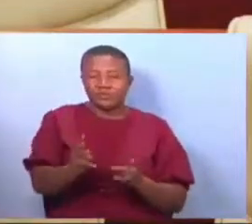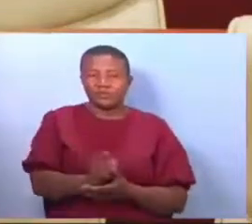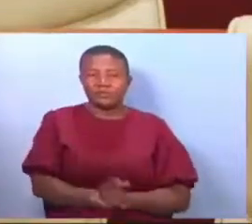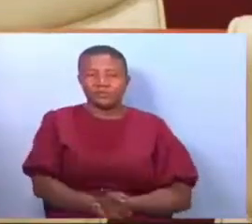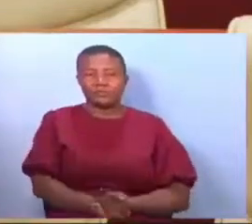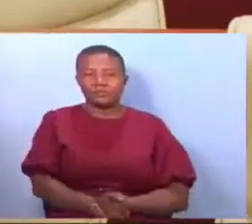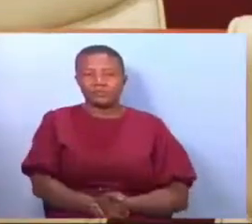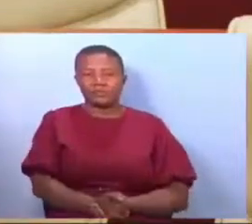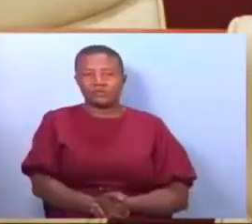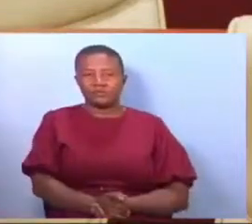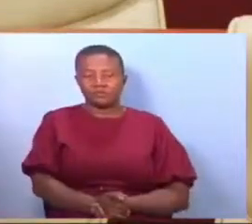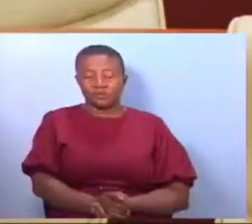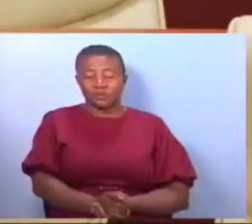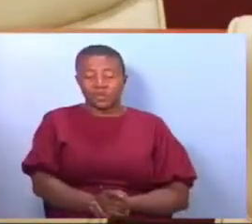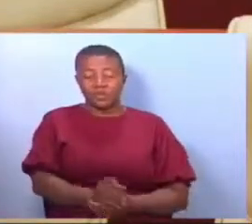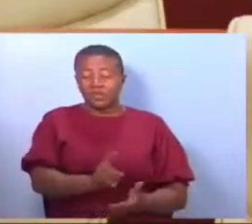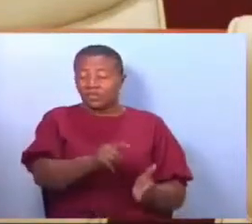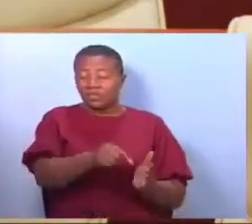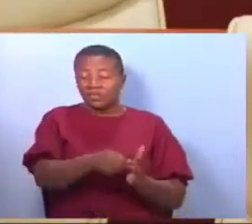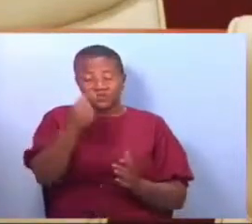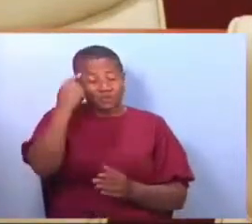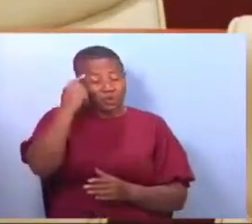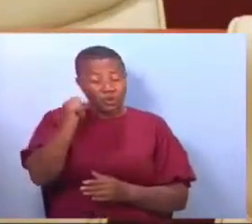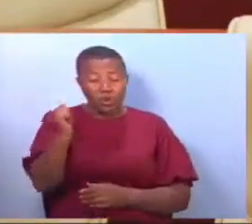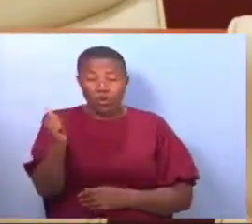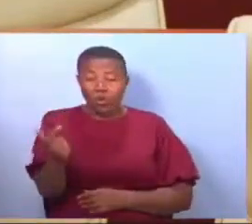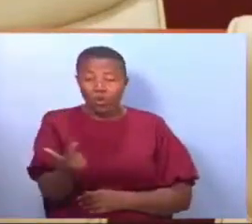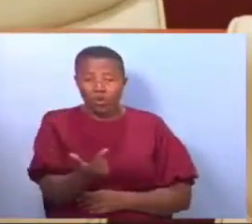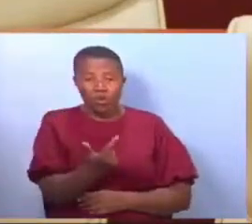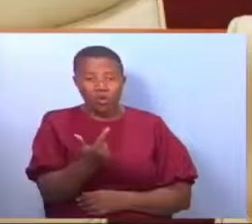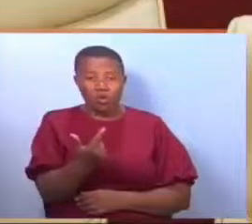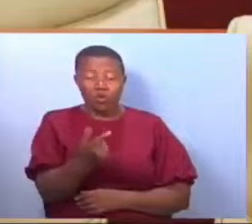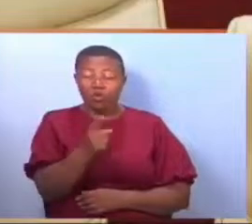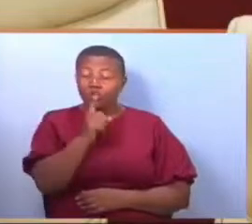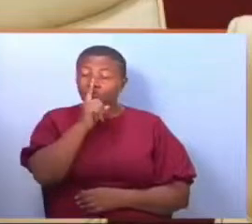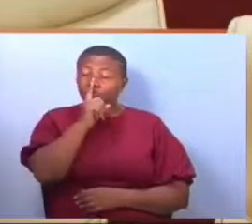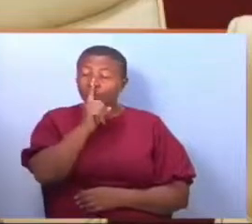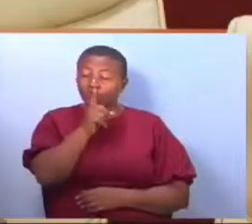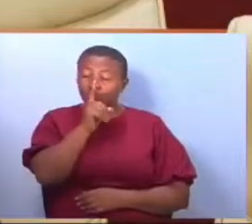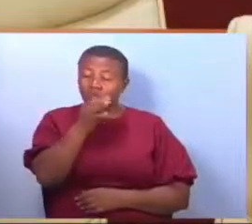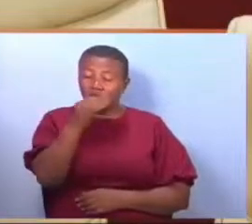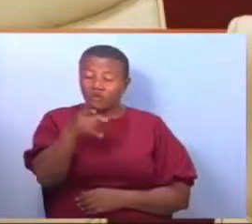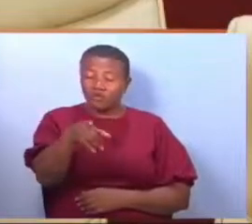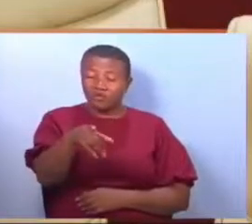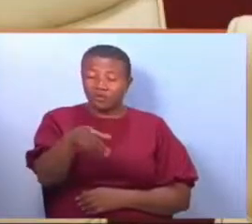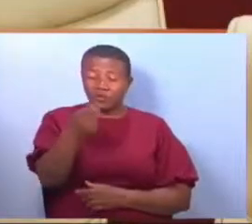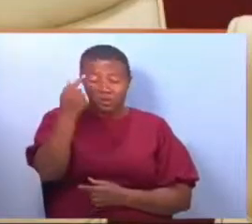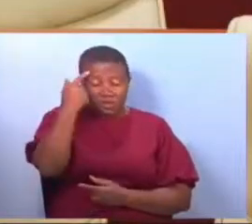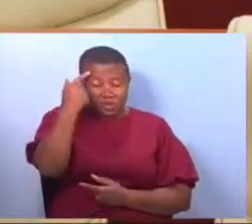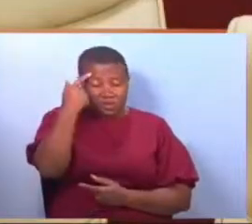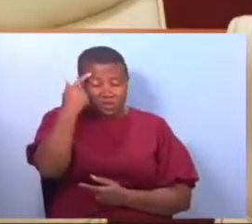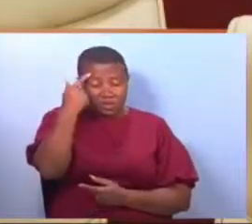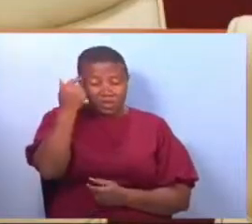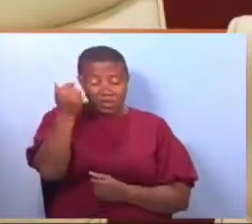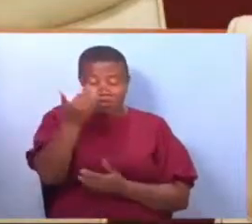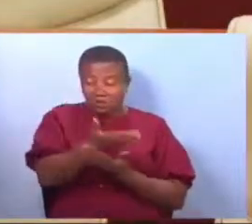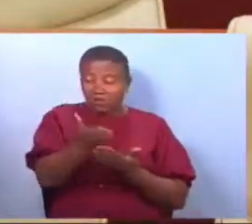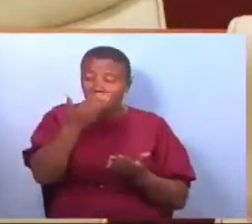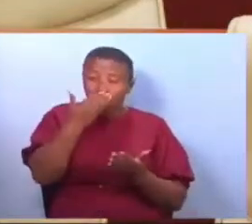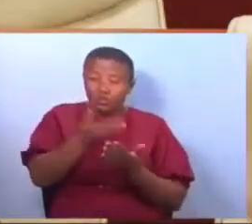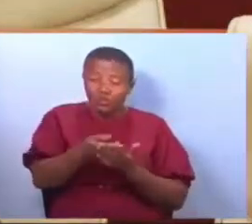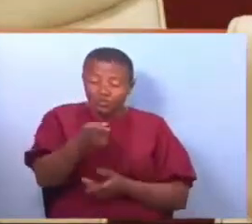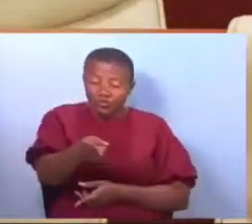this will go to all of us. If indeed we recognize the potential, the expertise of